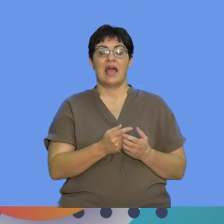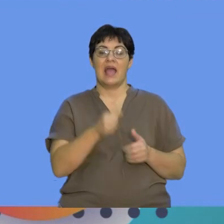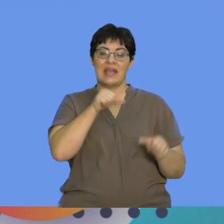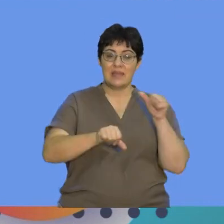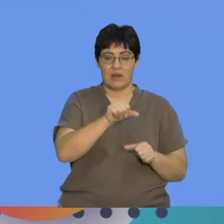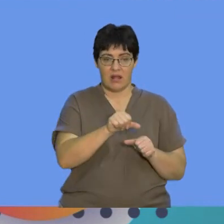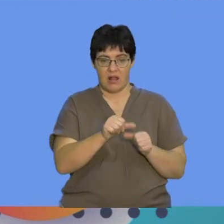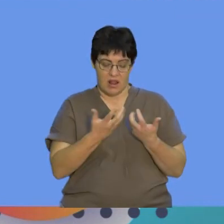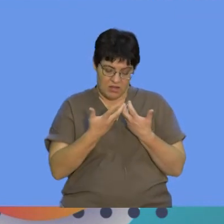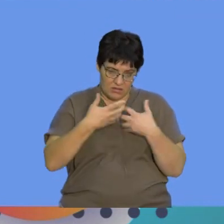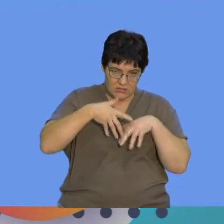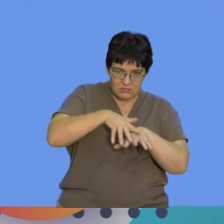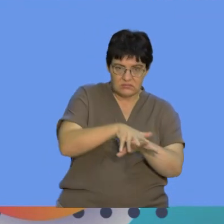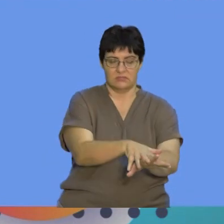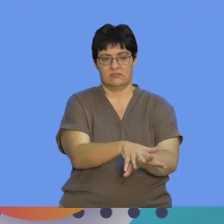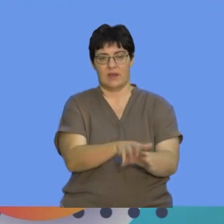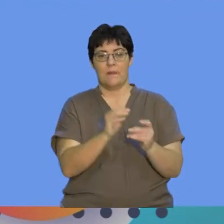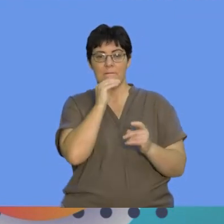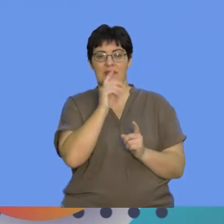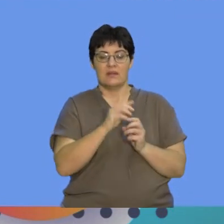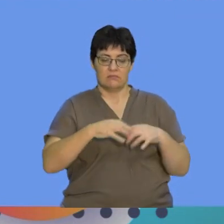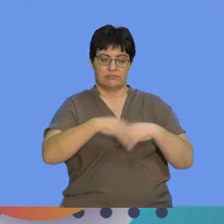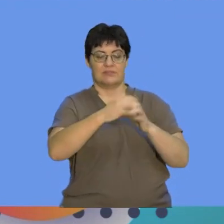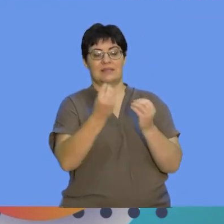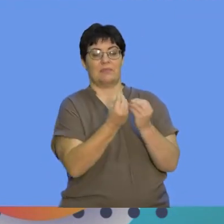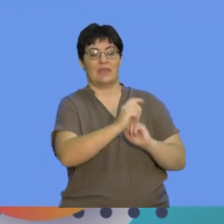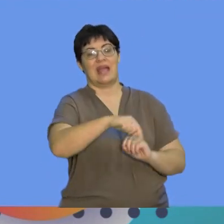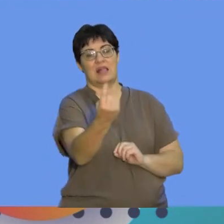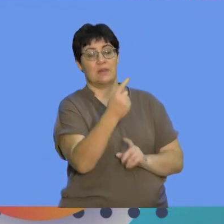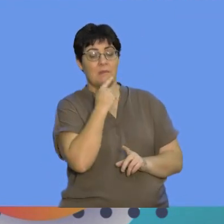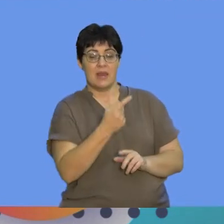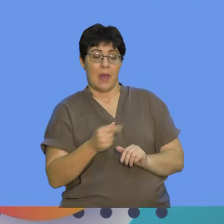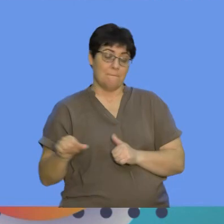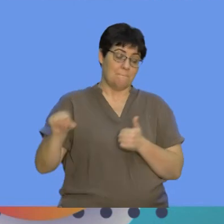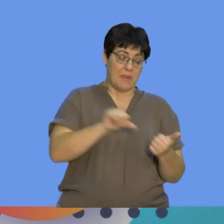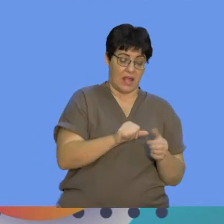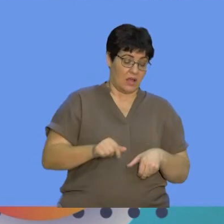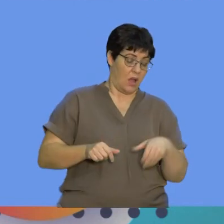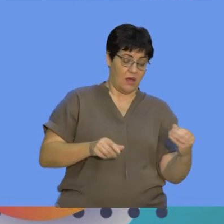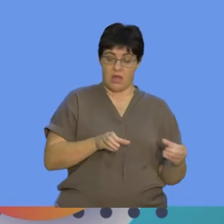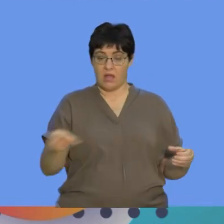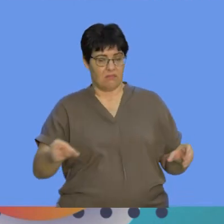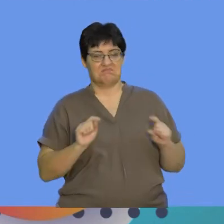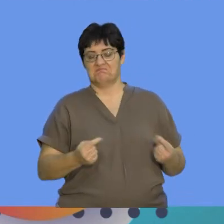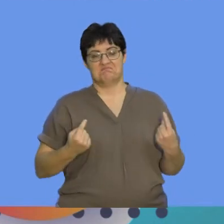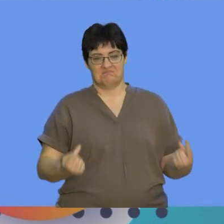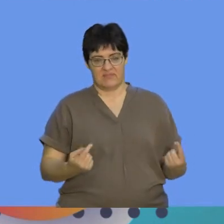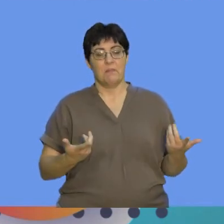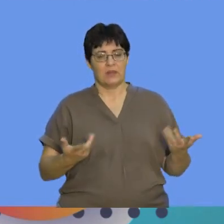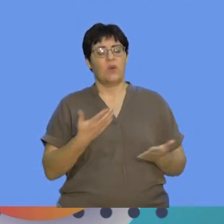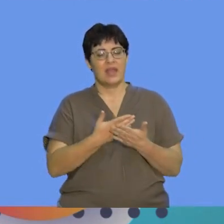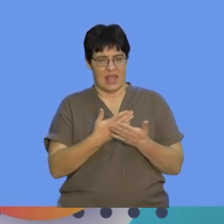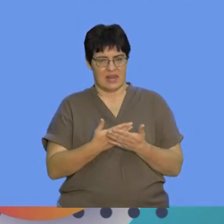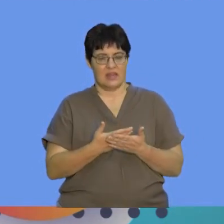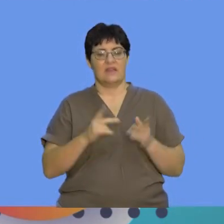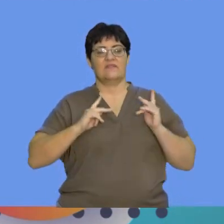each other to form other substances, making it irreversible. So mixtures can be separated by using physical